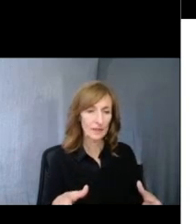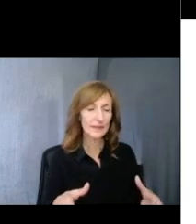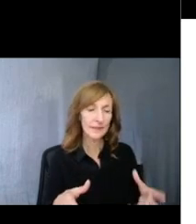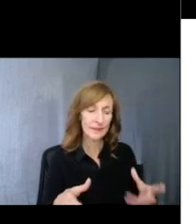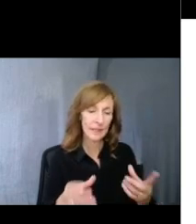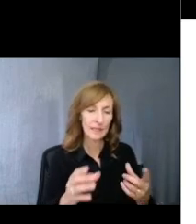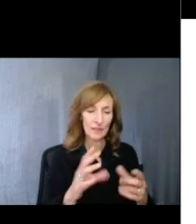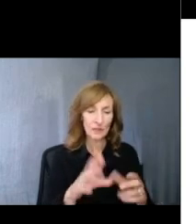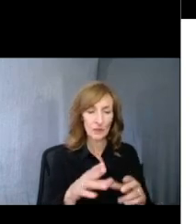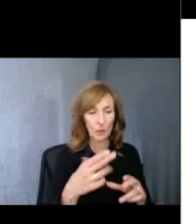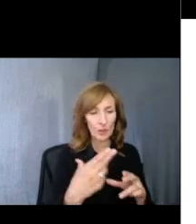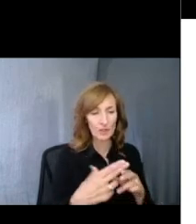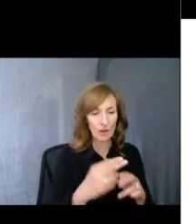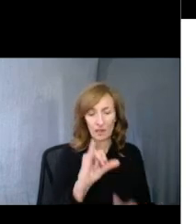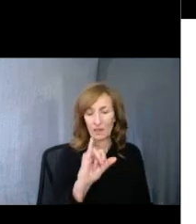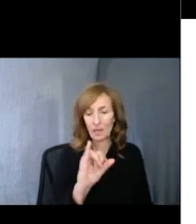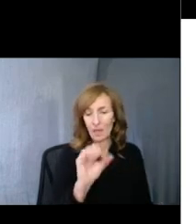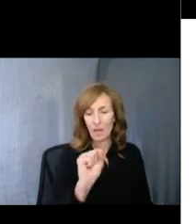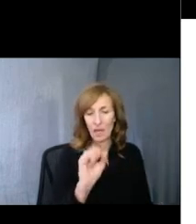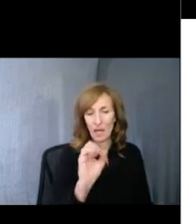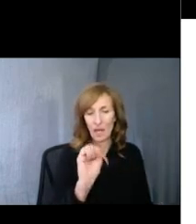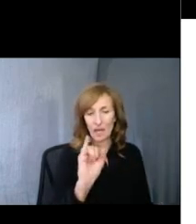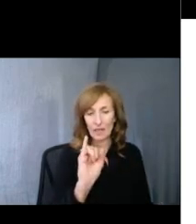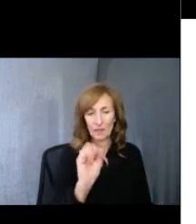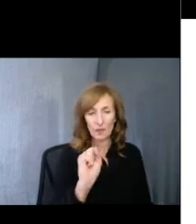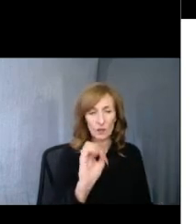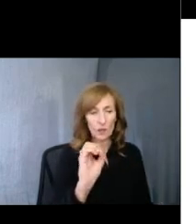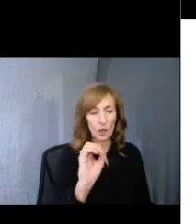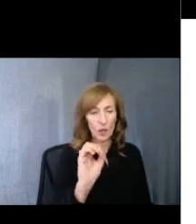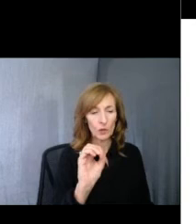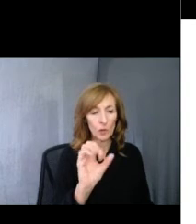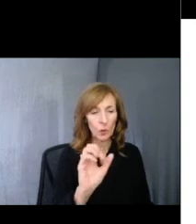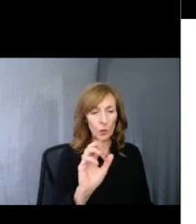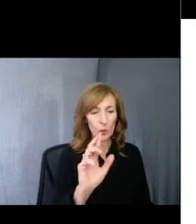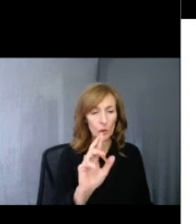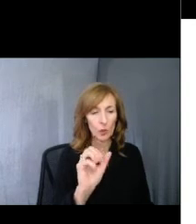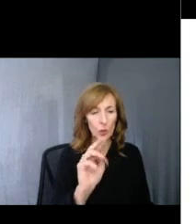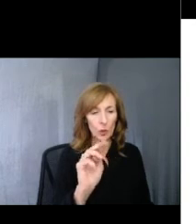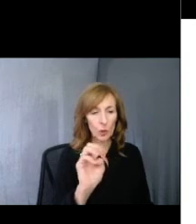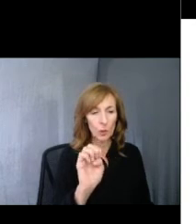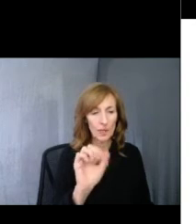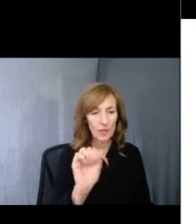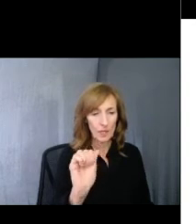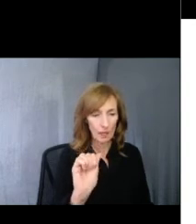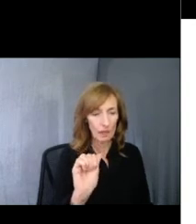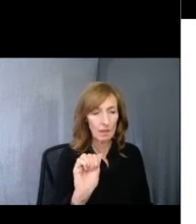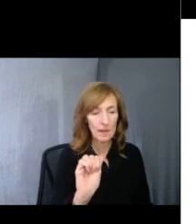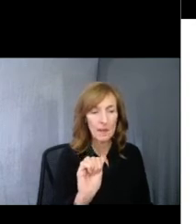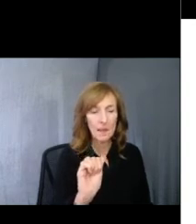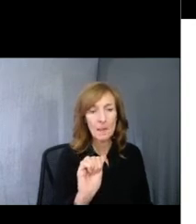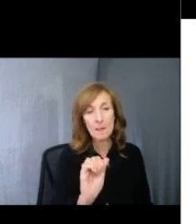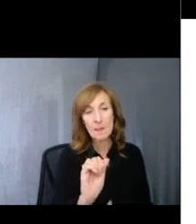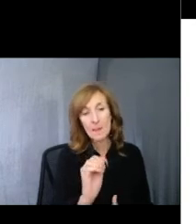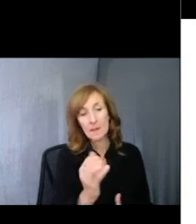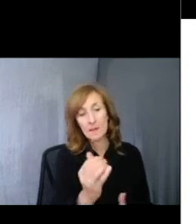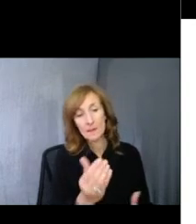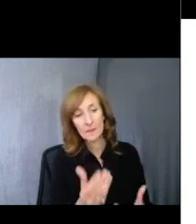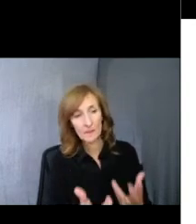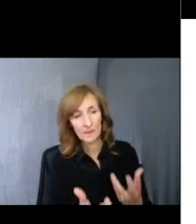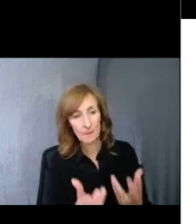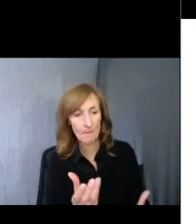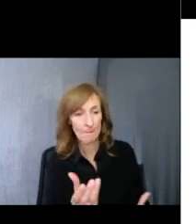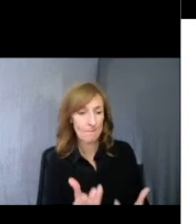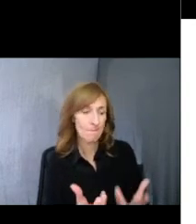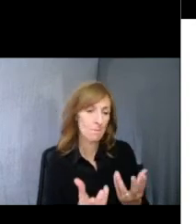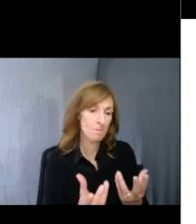is one of the first things we'll see. However, it means that anywhere from 50 to 67% I've seen of the